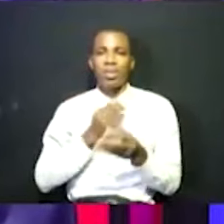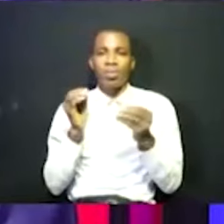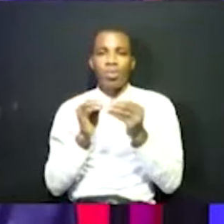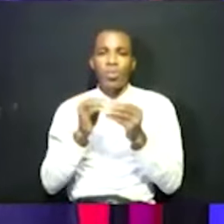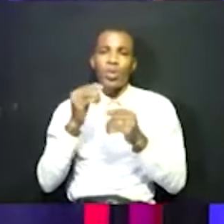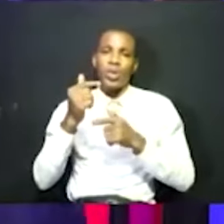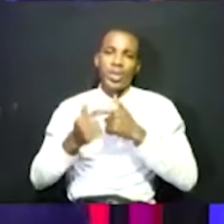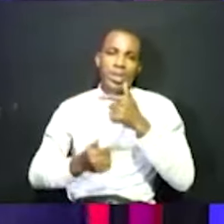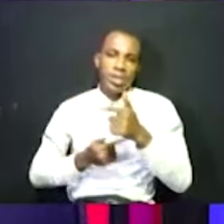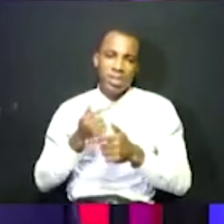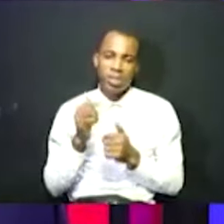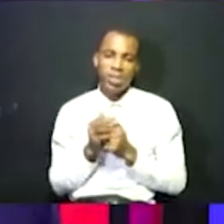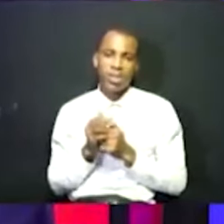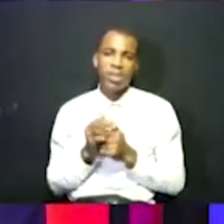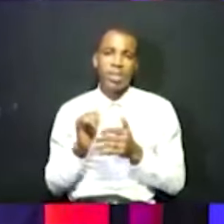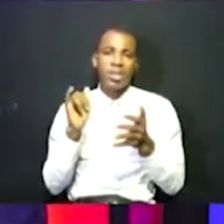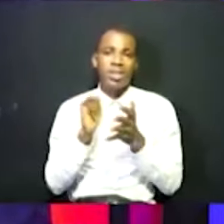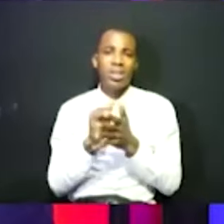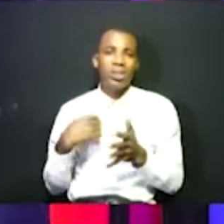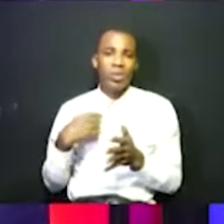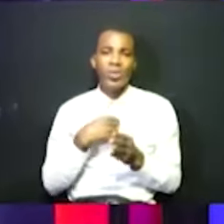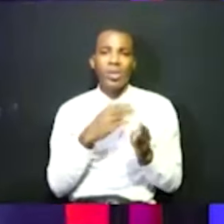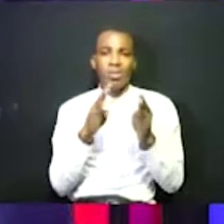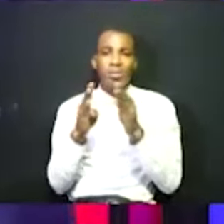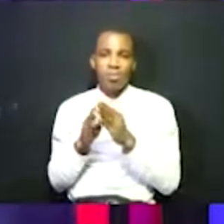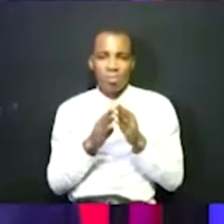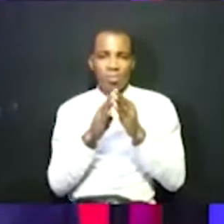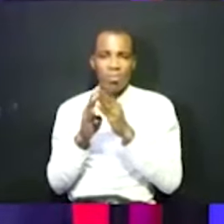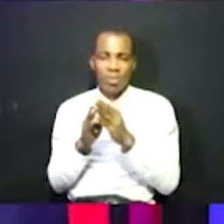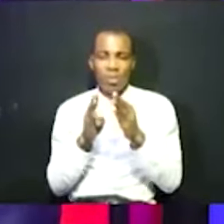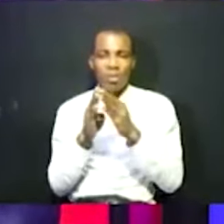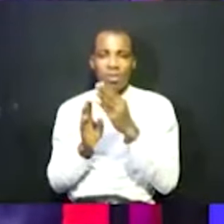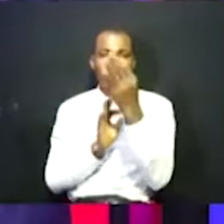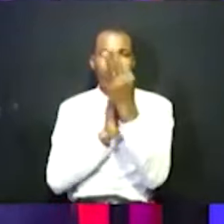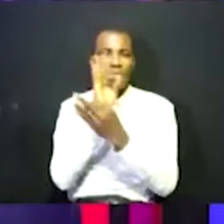be gathered together again at his feet.